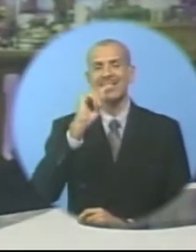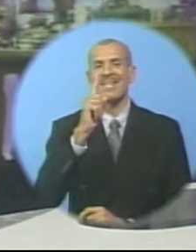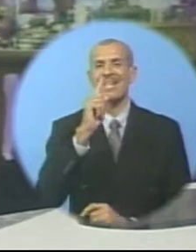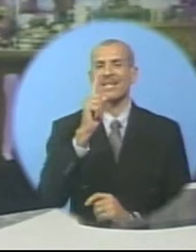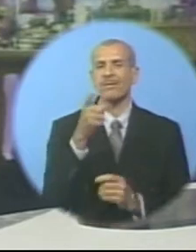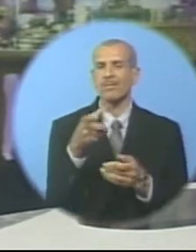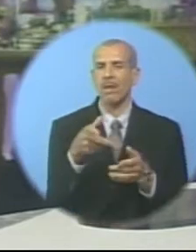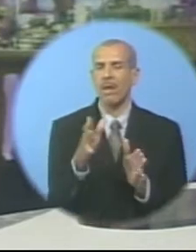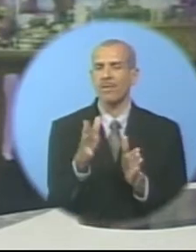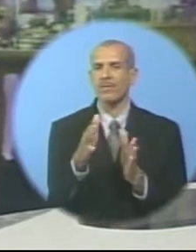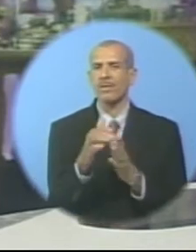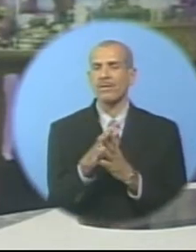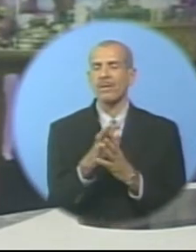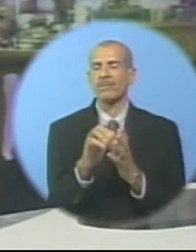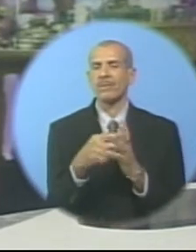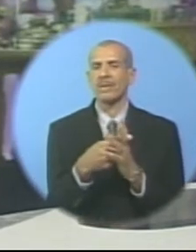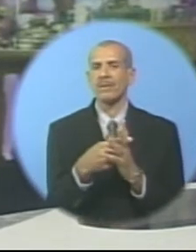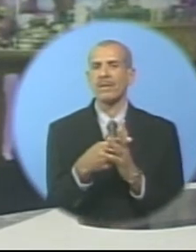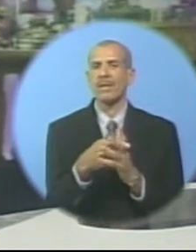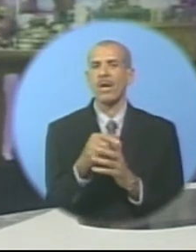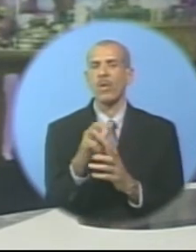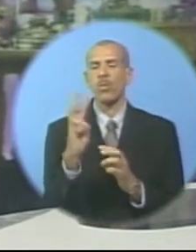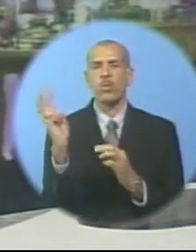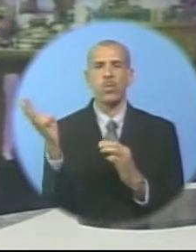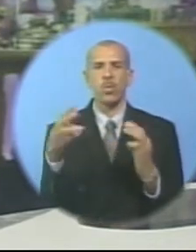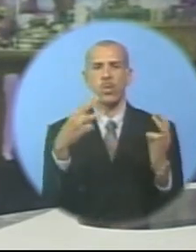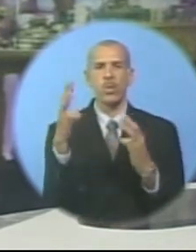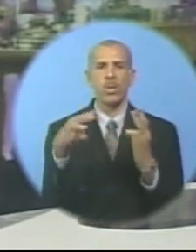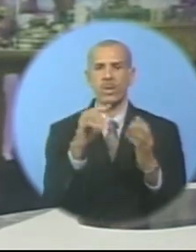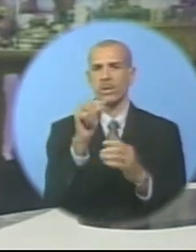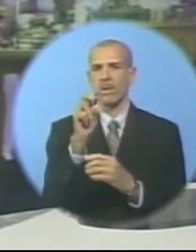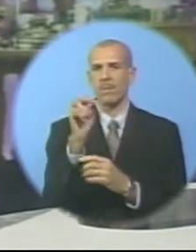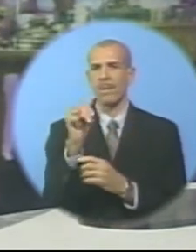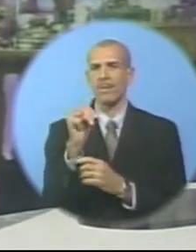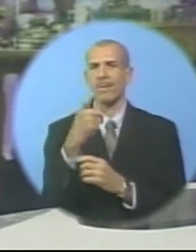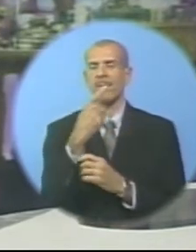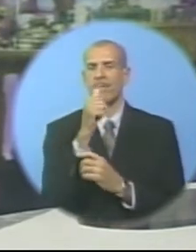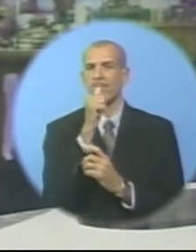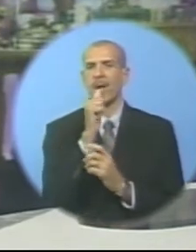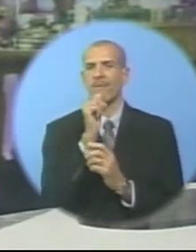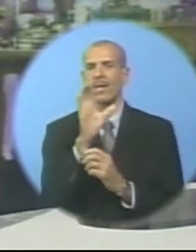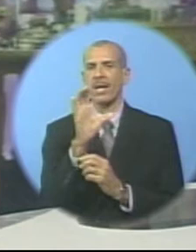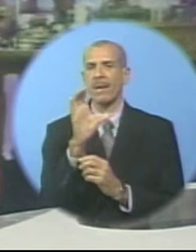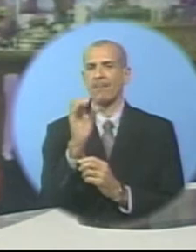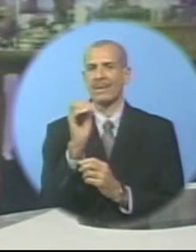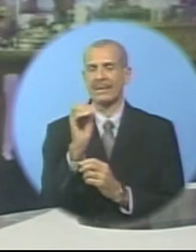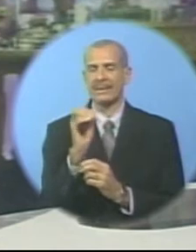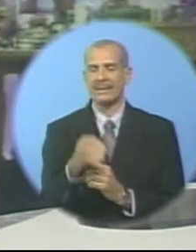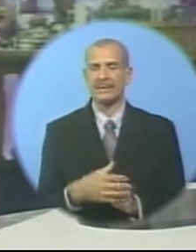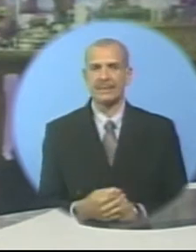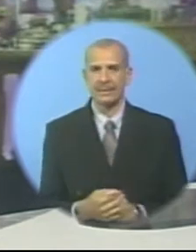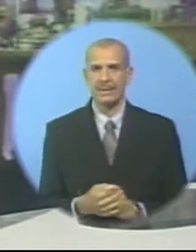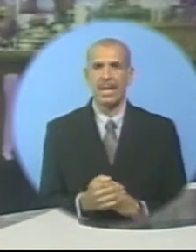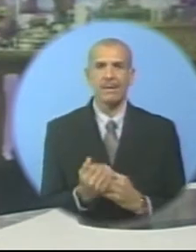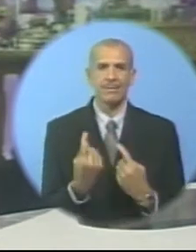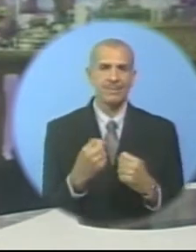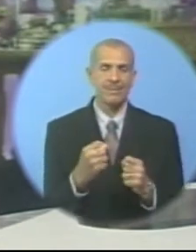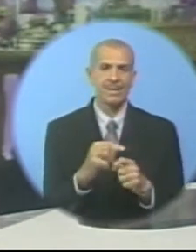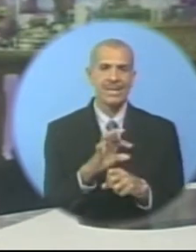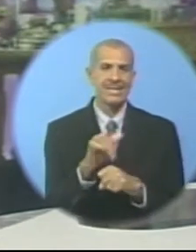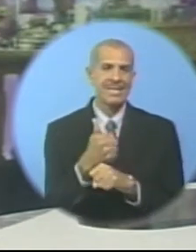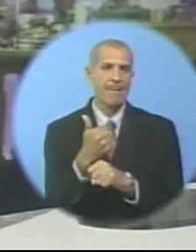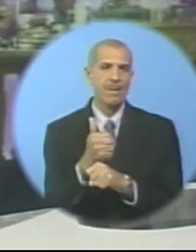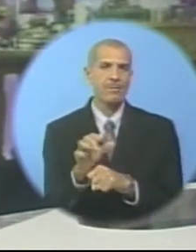being sought for the installation of wind turbines by several private companies. Well, efforts are on to establish